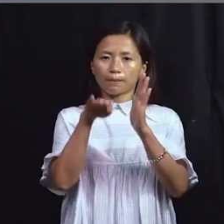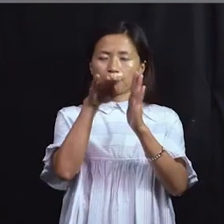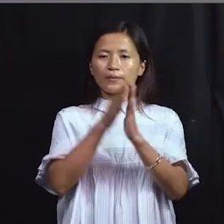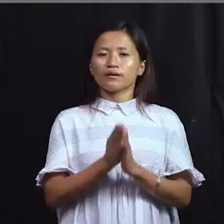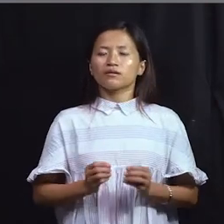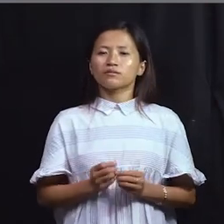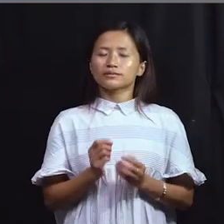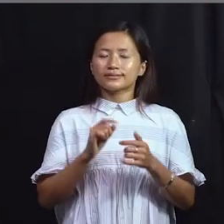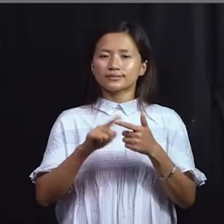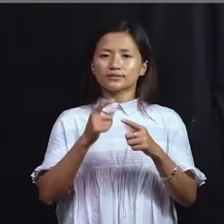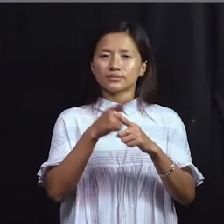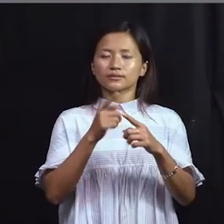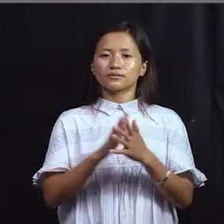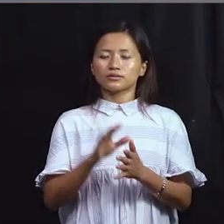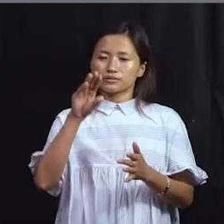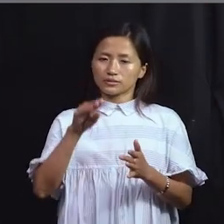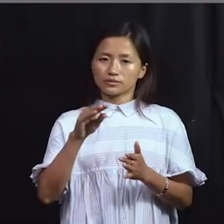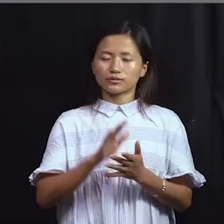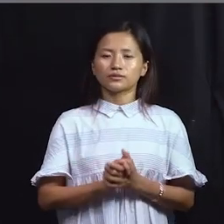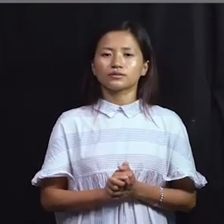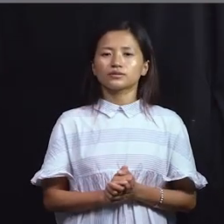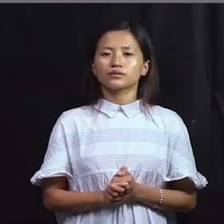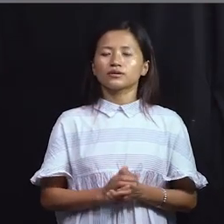of expenditure made by the government should be reduced.